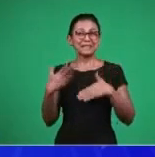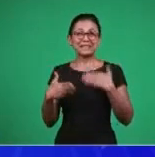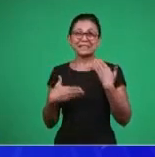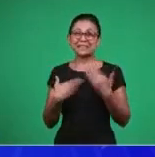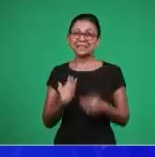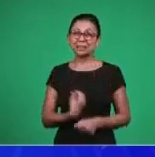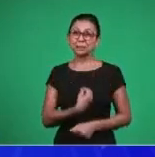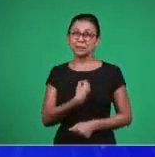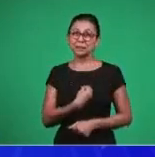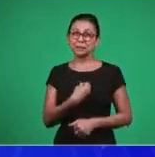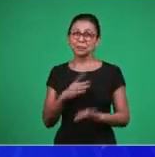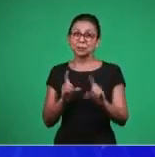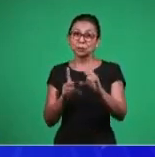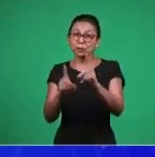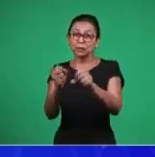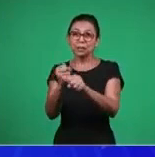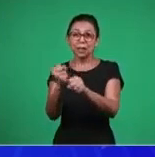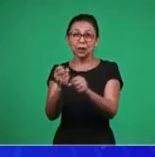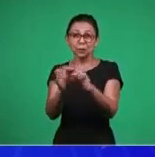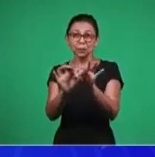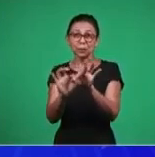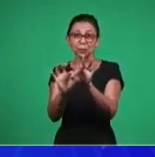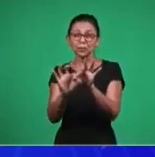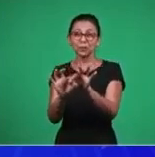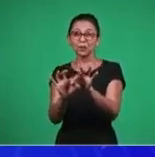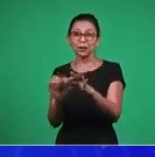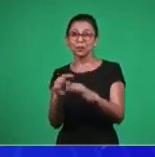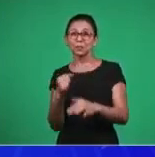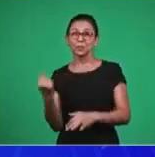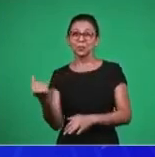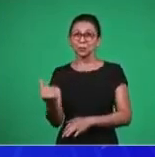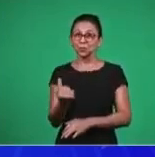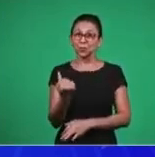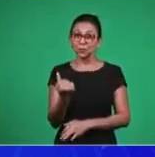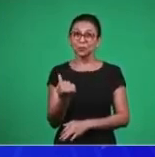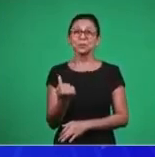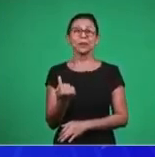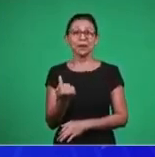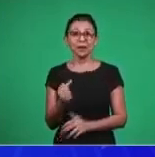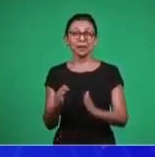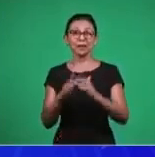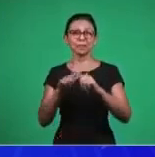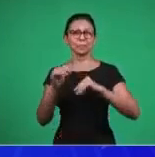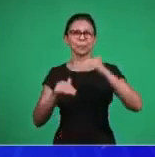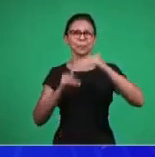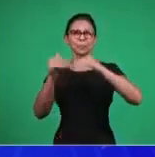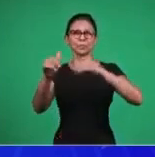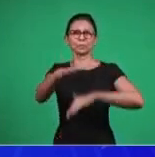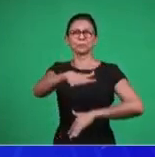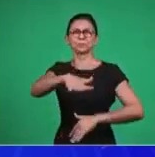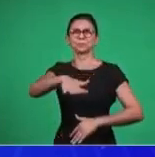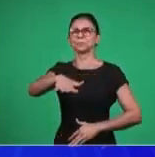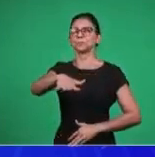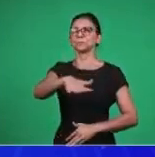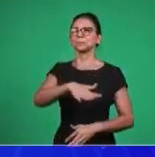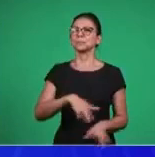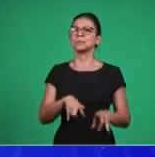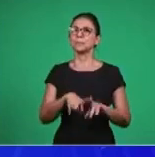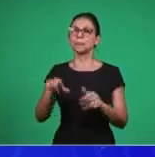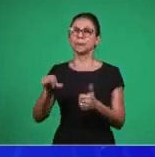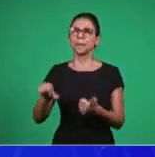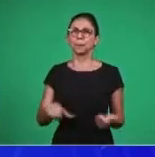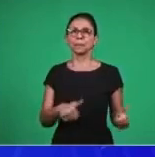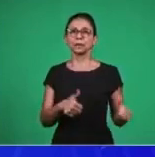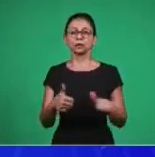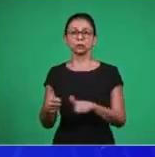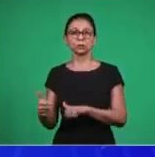expressing the joy of living the doctrine and the work of this country in fellowship with us. The church is in full growth in that region. We